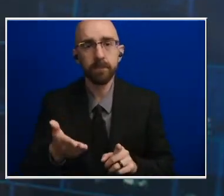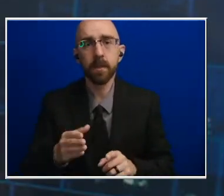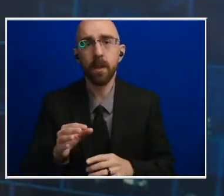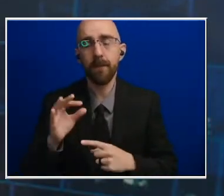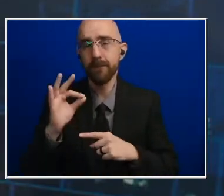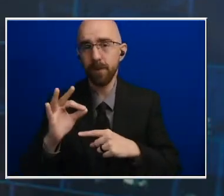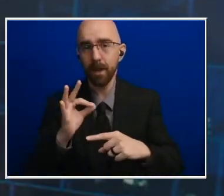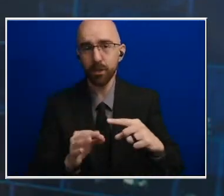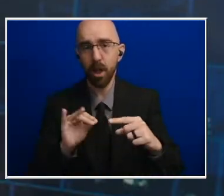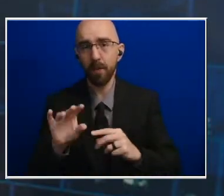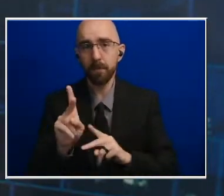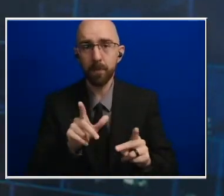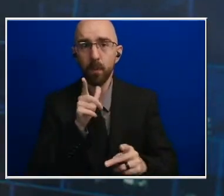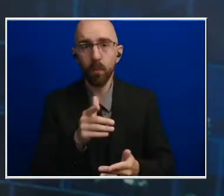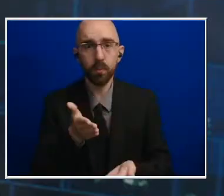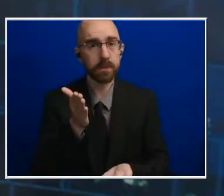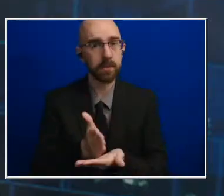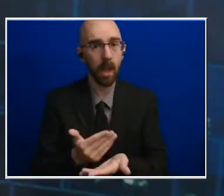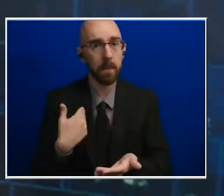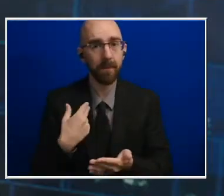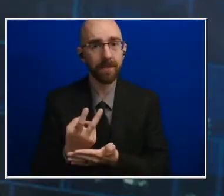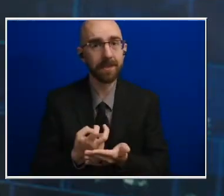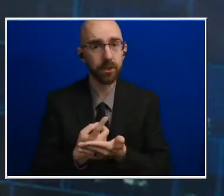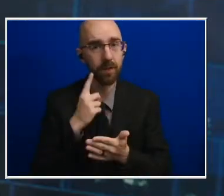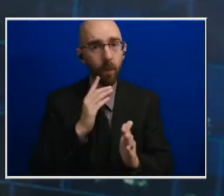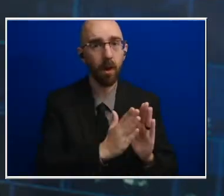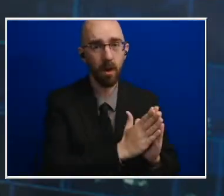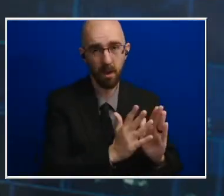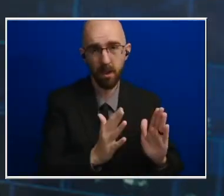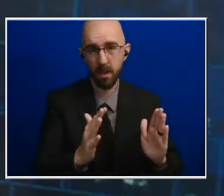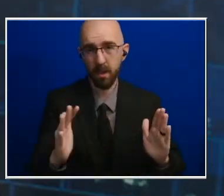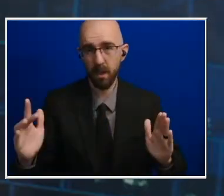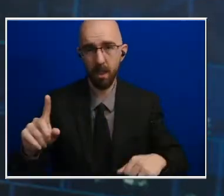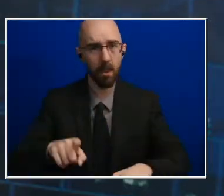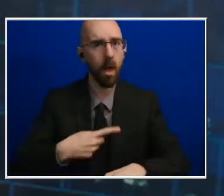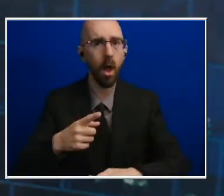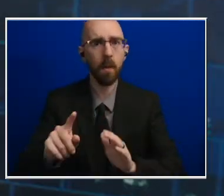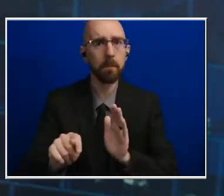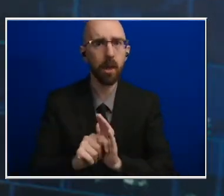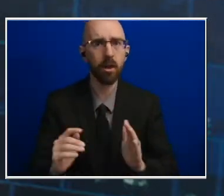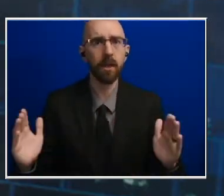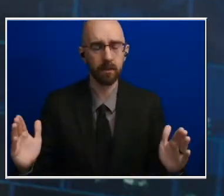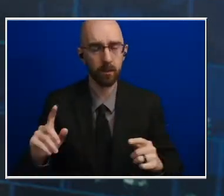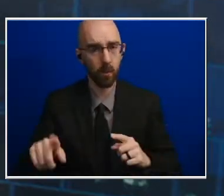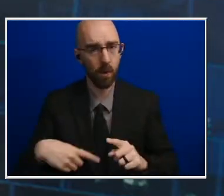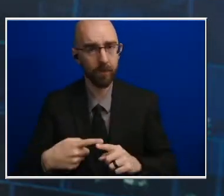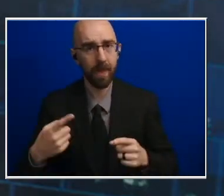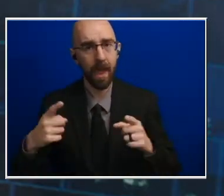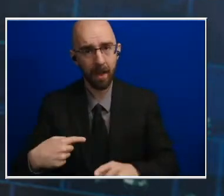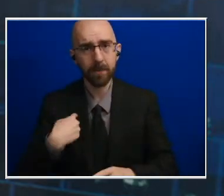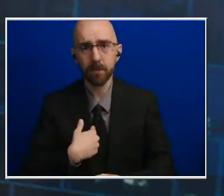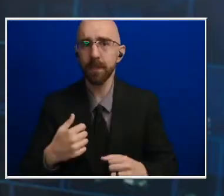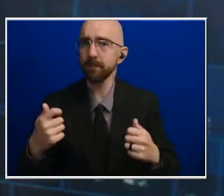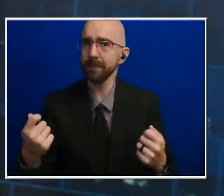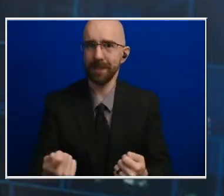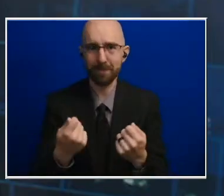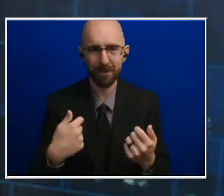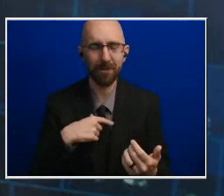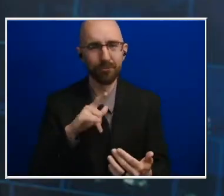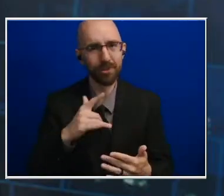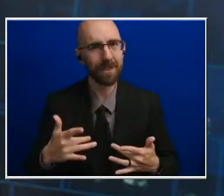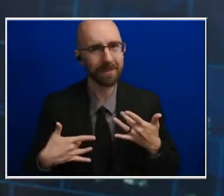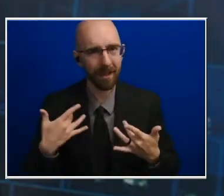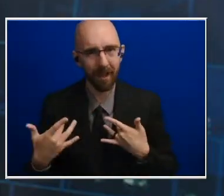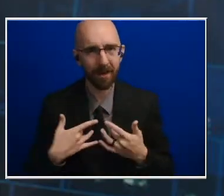having seizures for long periods of time. And so when that happens, we celebrate, we're really excited. It's awesome to